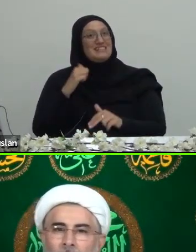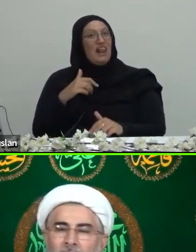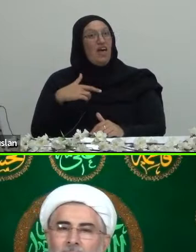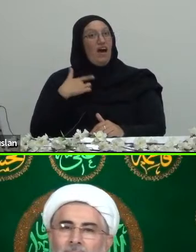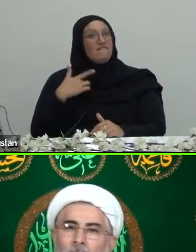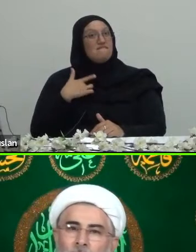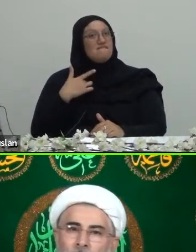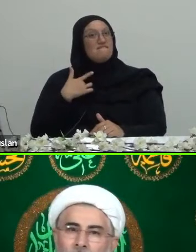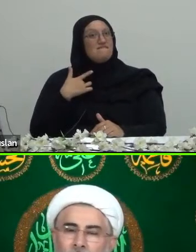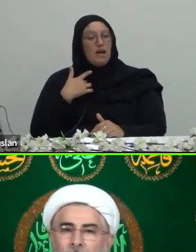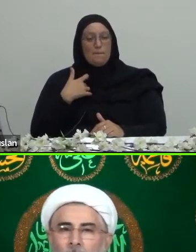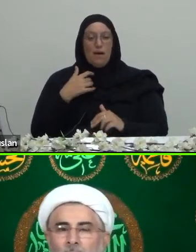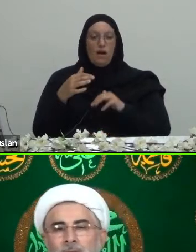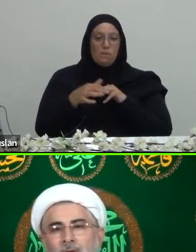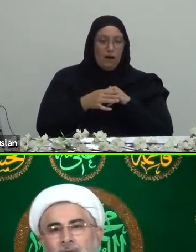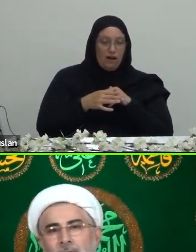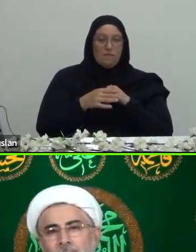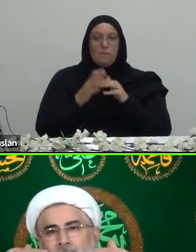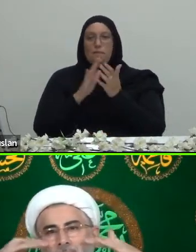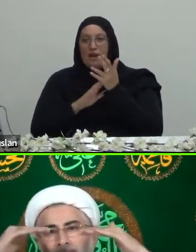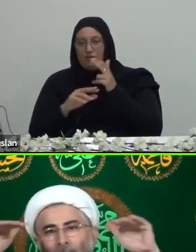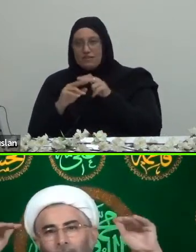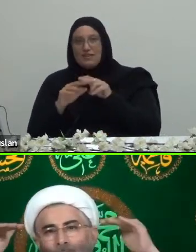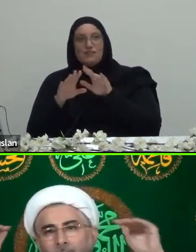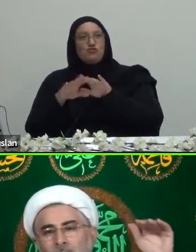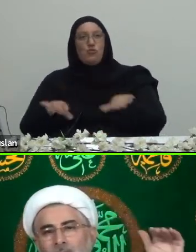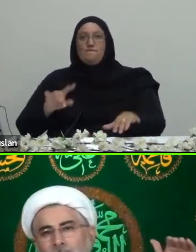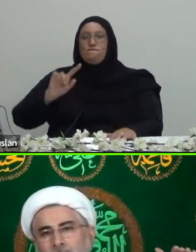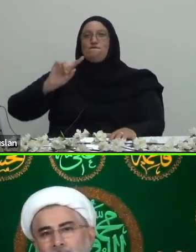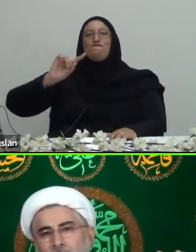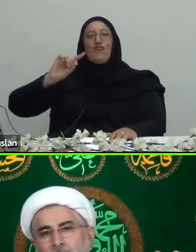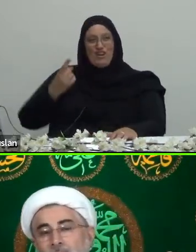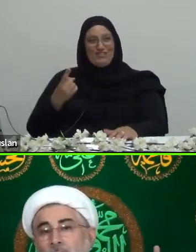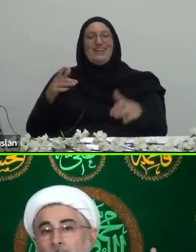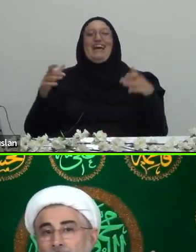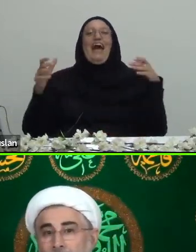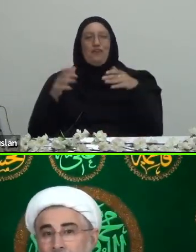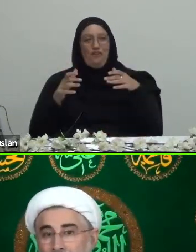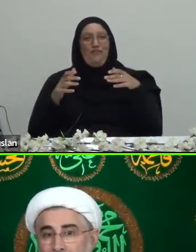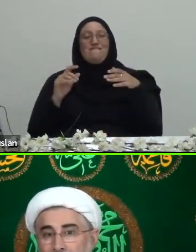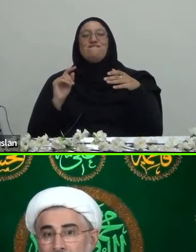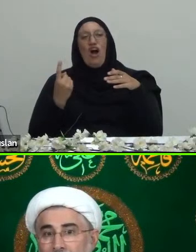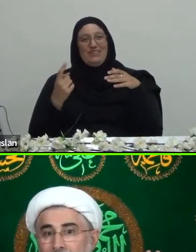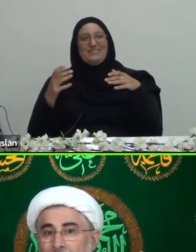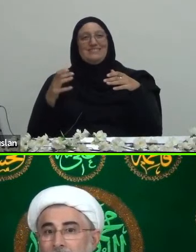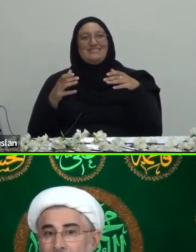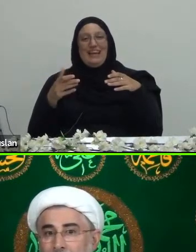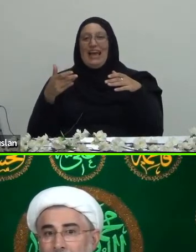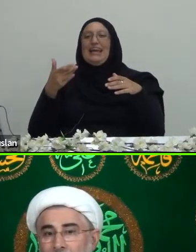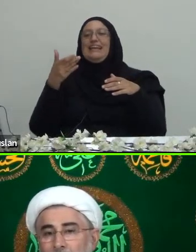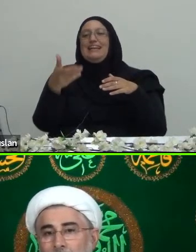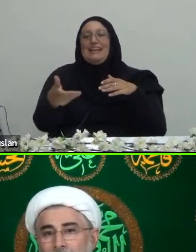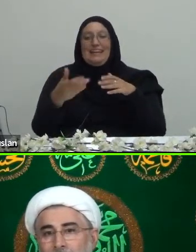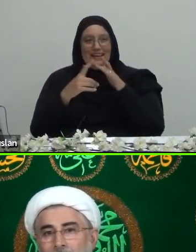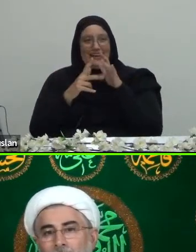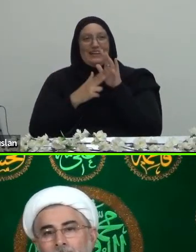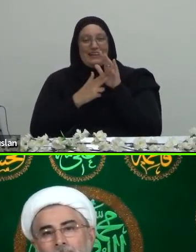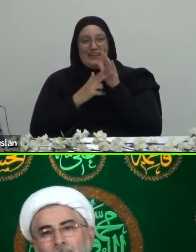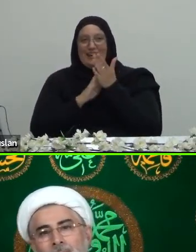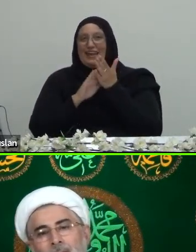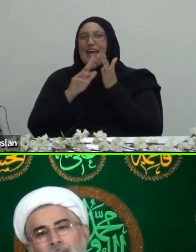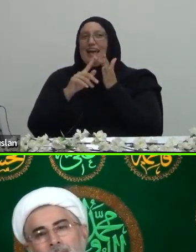my wife, and my children will be the first category of the beneficiaries of my inheritance. Inheritance, remember